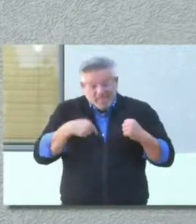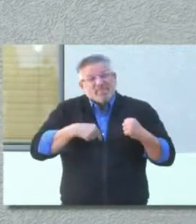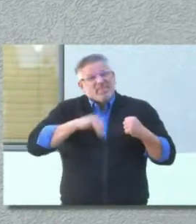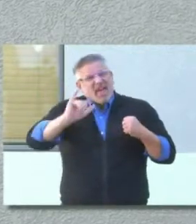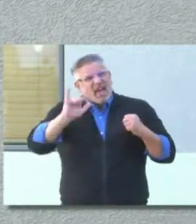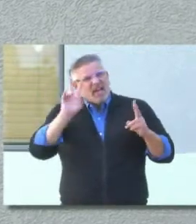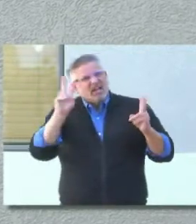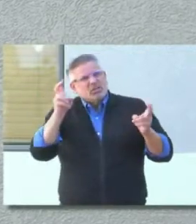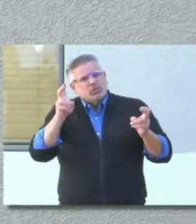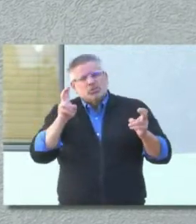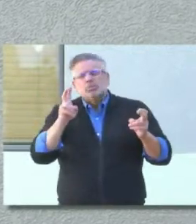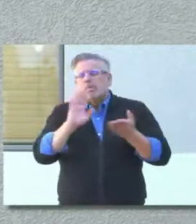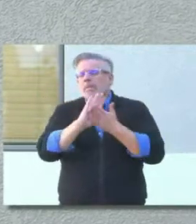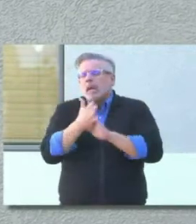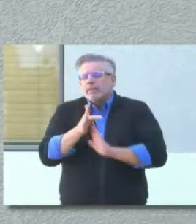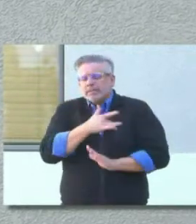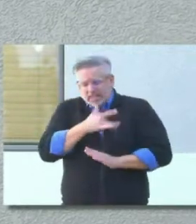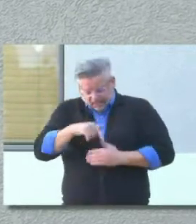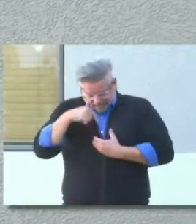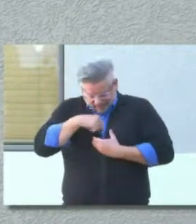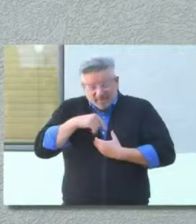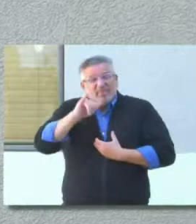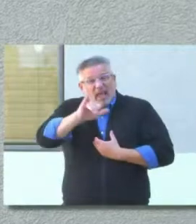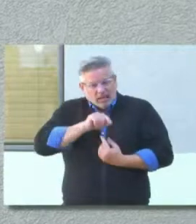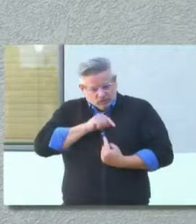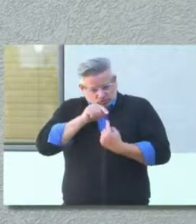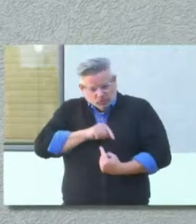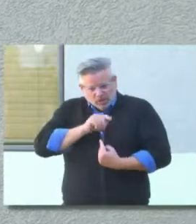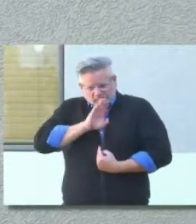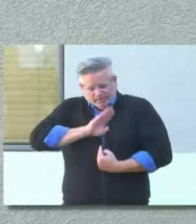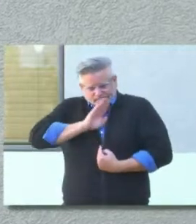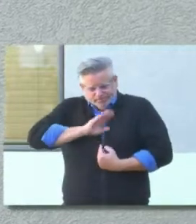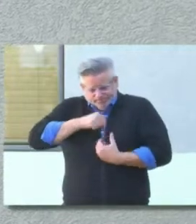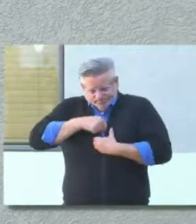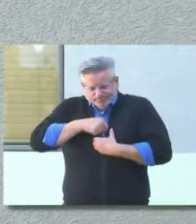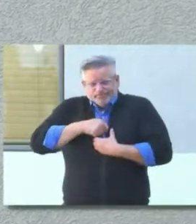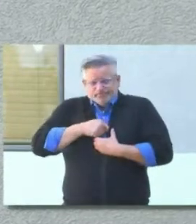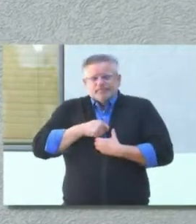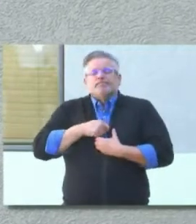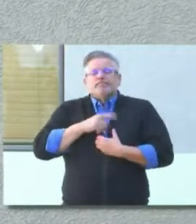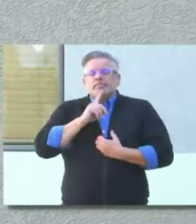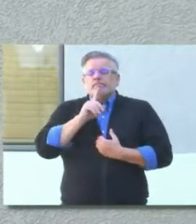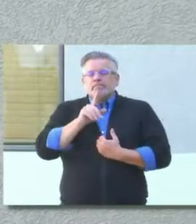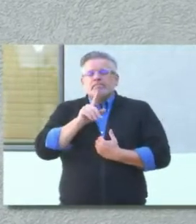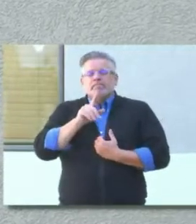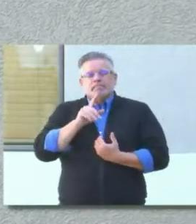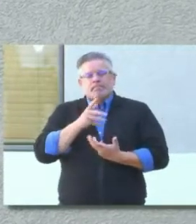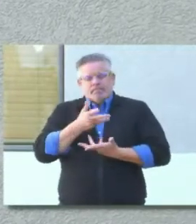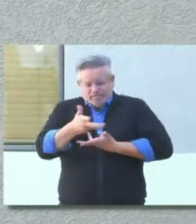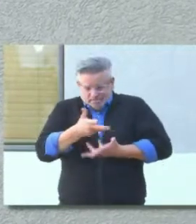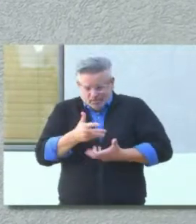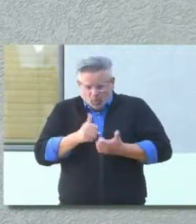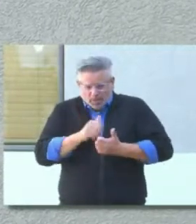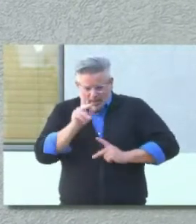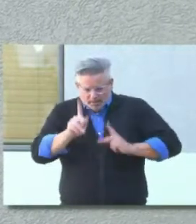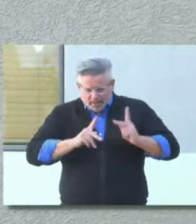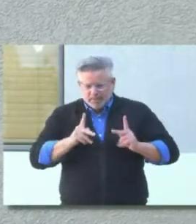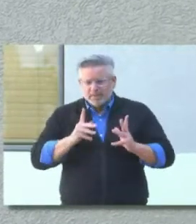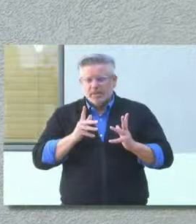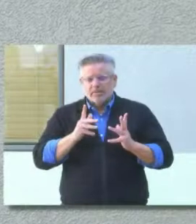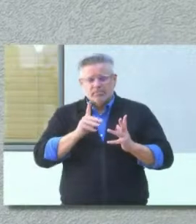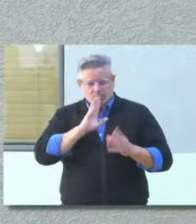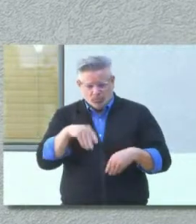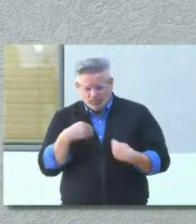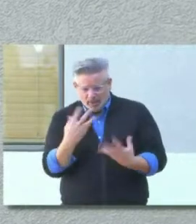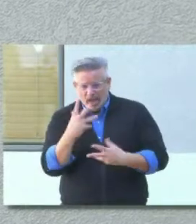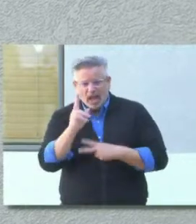us be sensitive to those struggles, seen and unseen. And let us meet people where they are, and let us